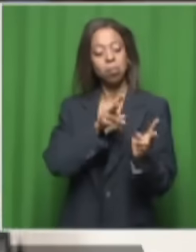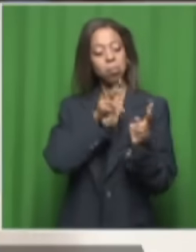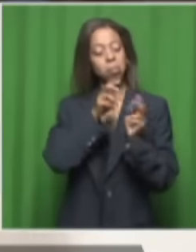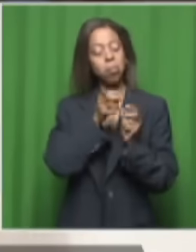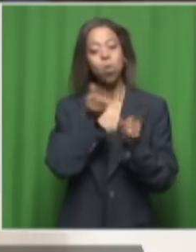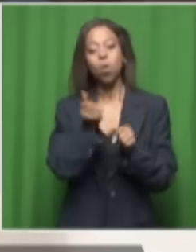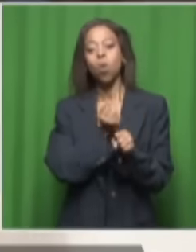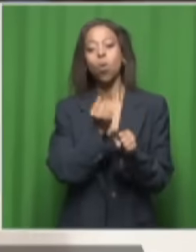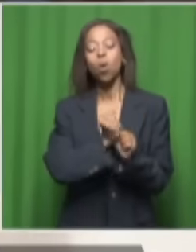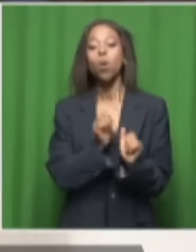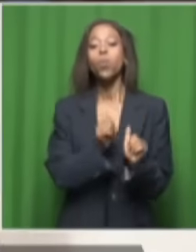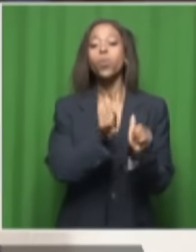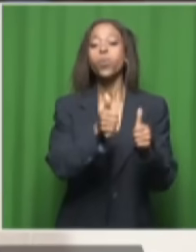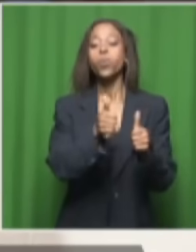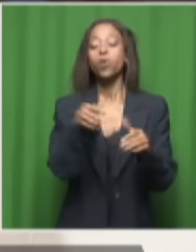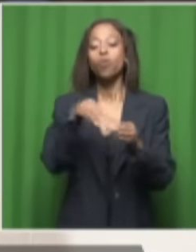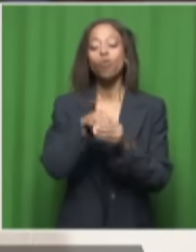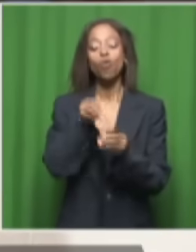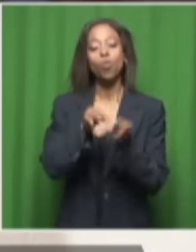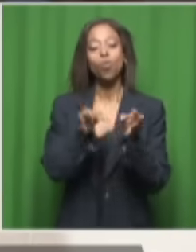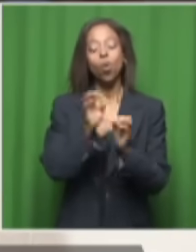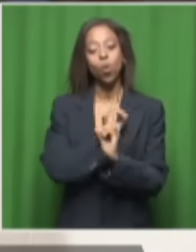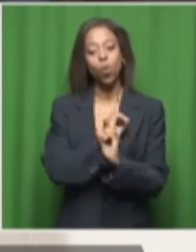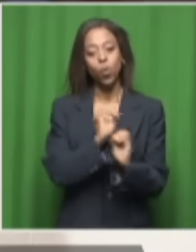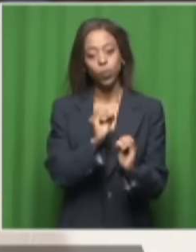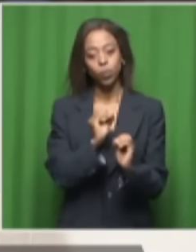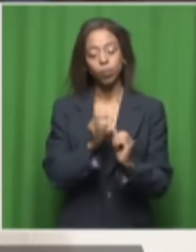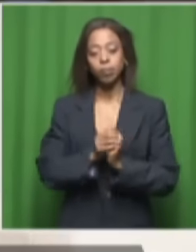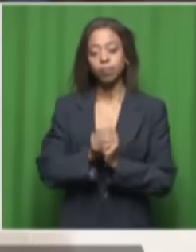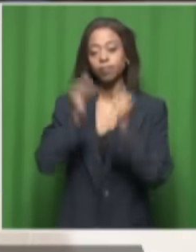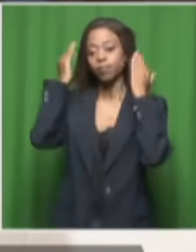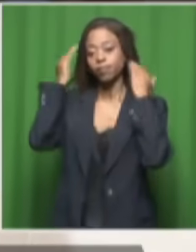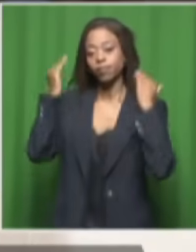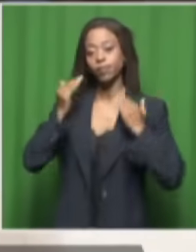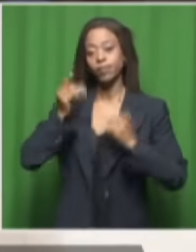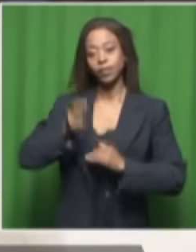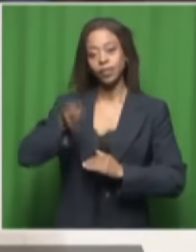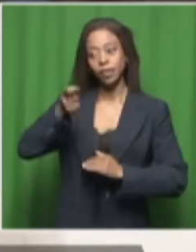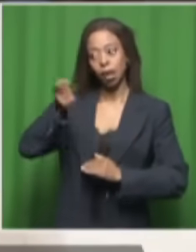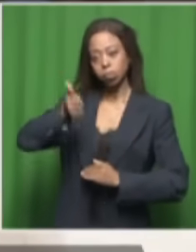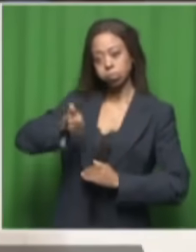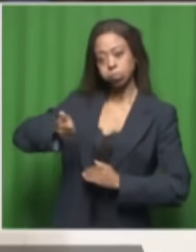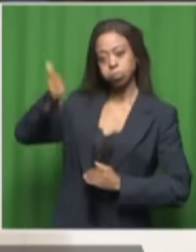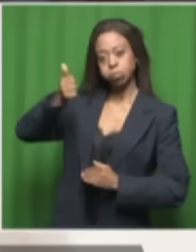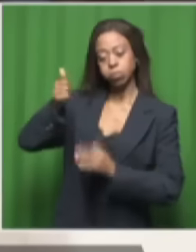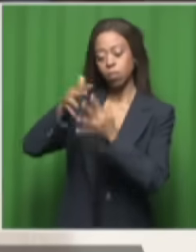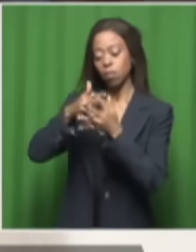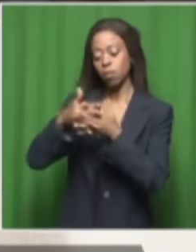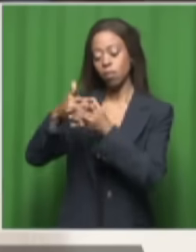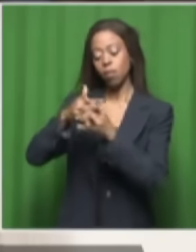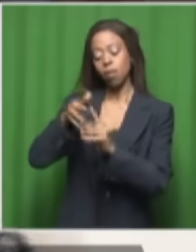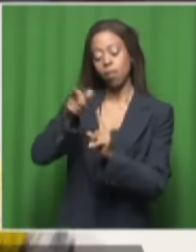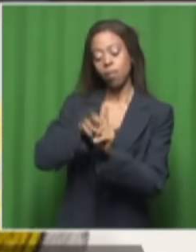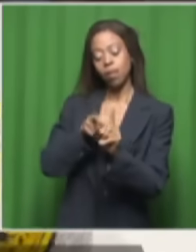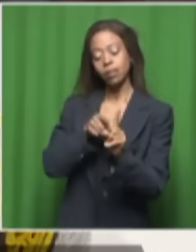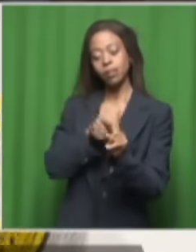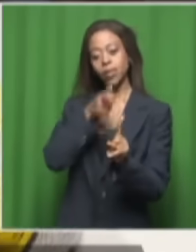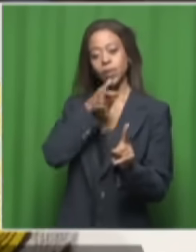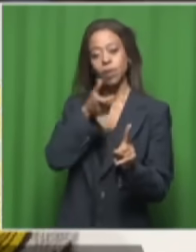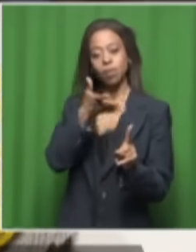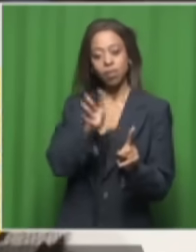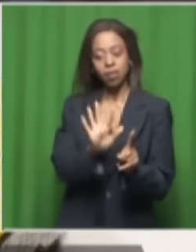job. It's not a political decision. The judge president, who happens to be an American, said,